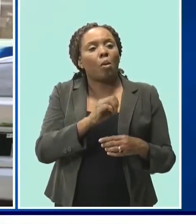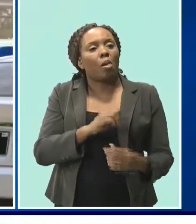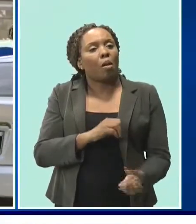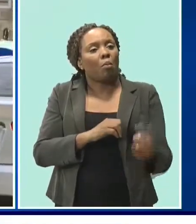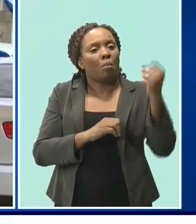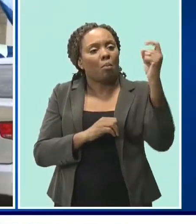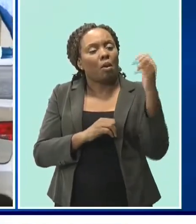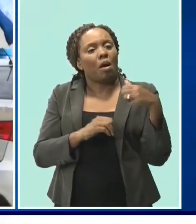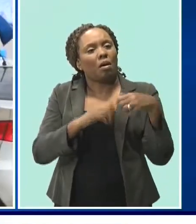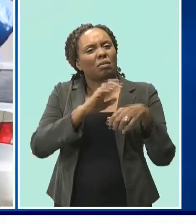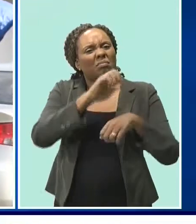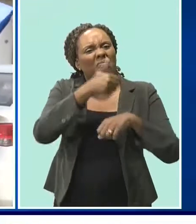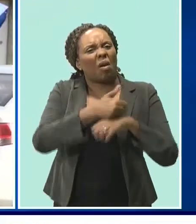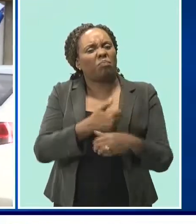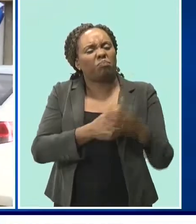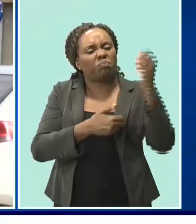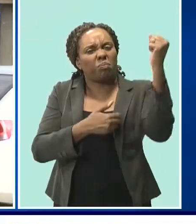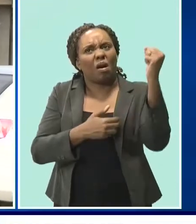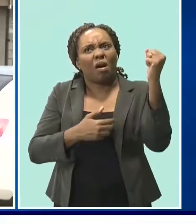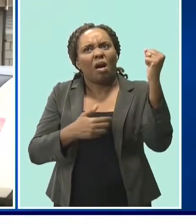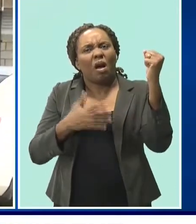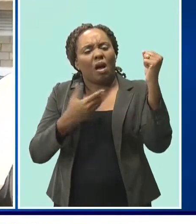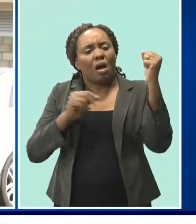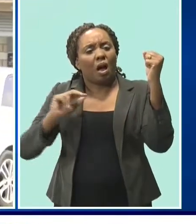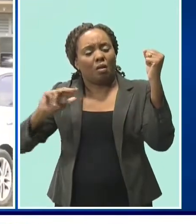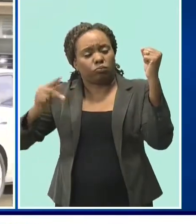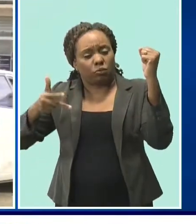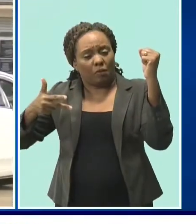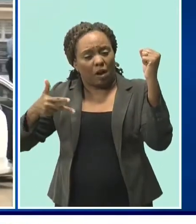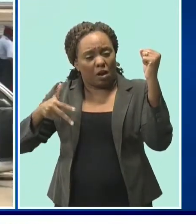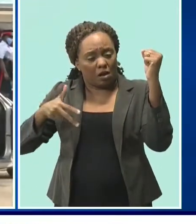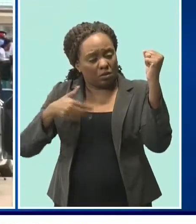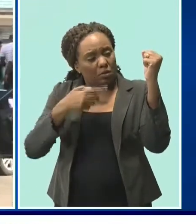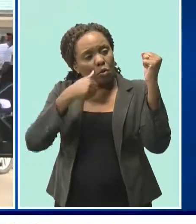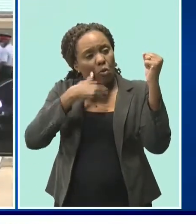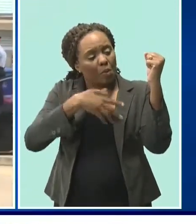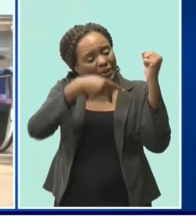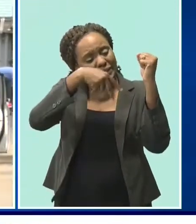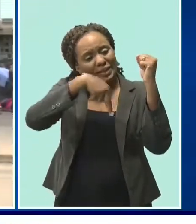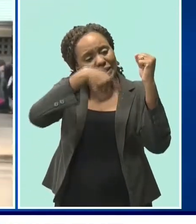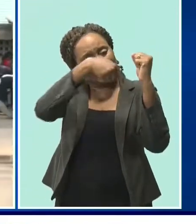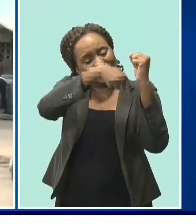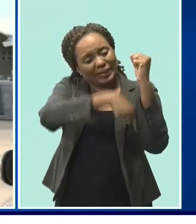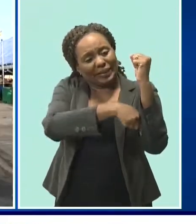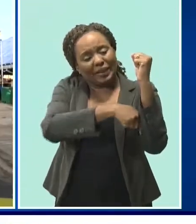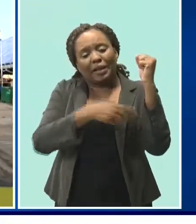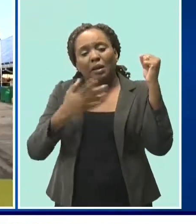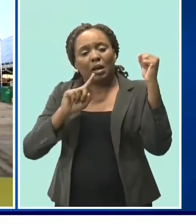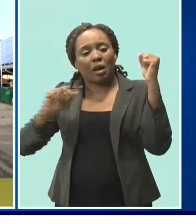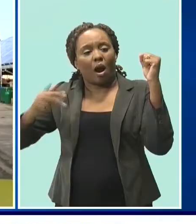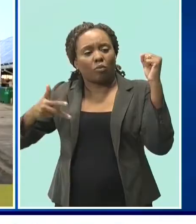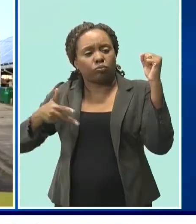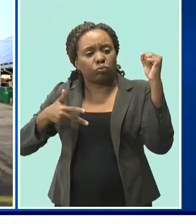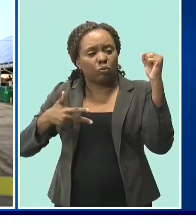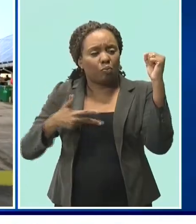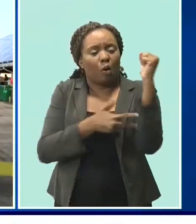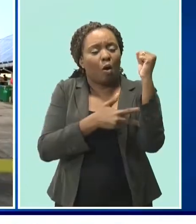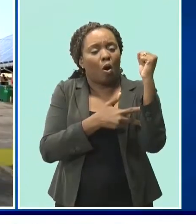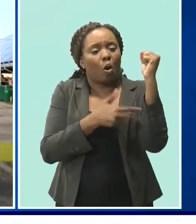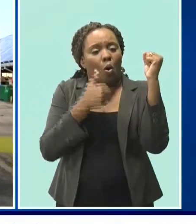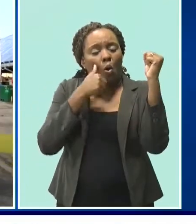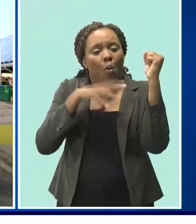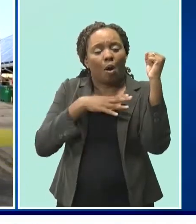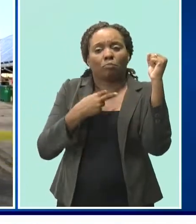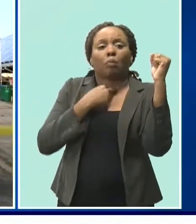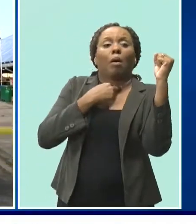accelerated across the car park and mounted the sidewalk before colliding with her and 63-year-old Dorothy Hall of